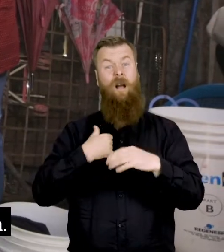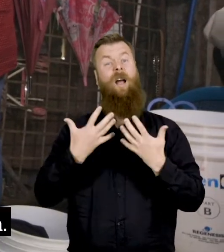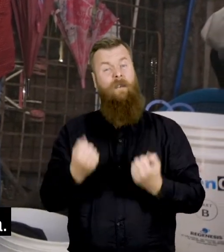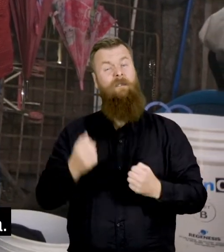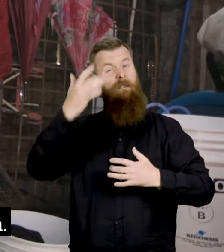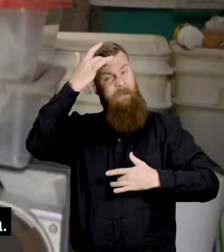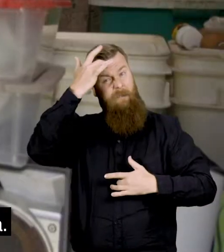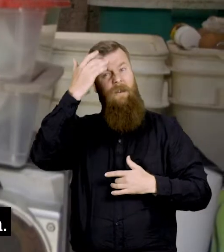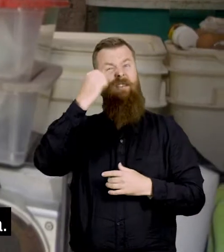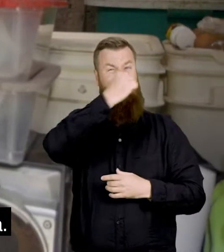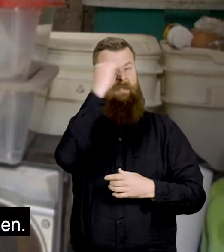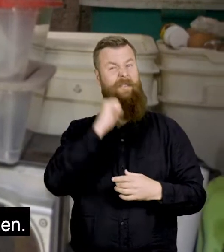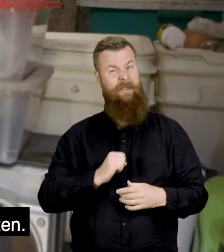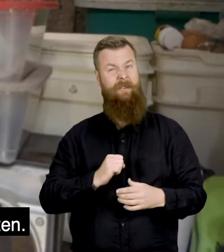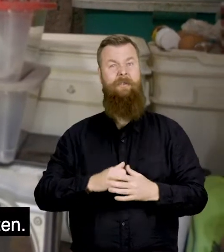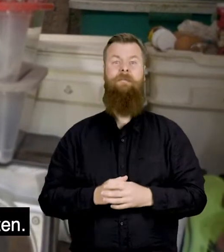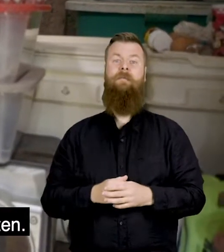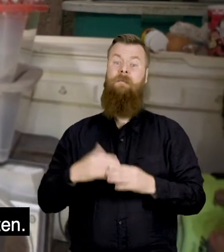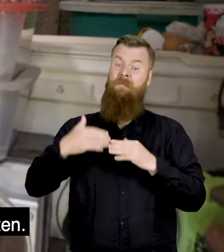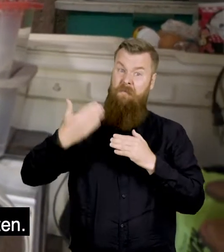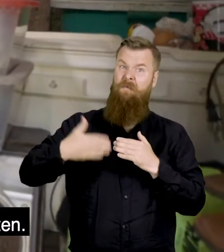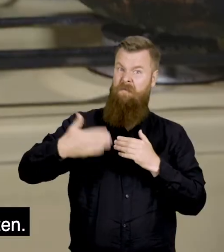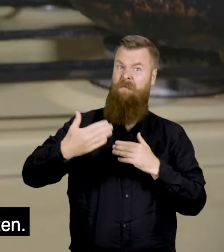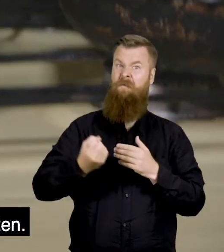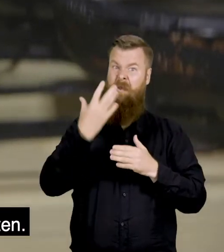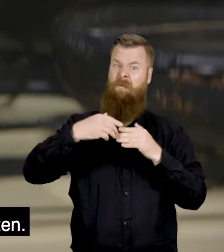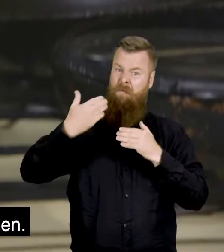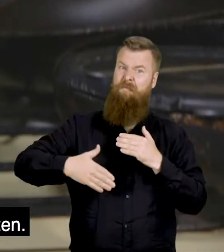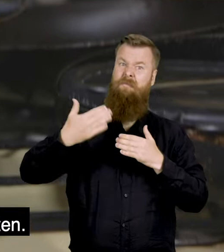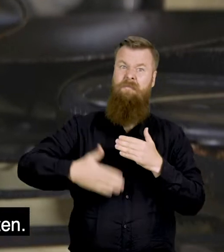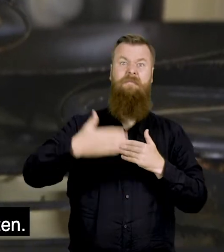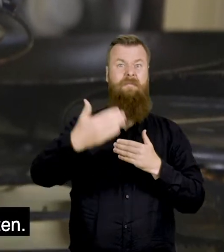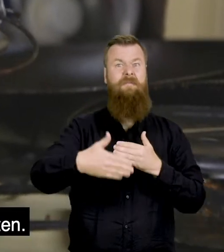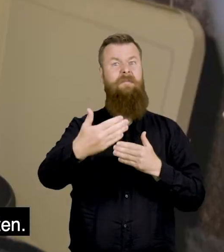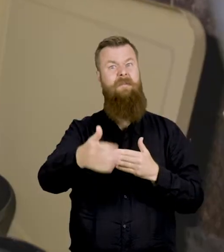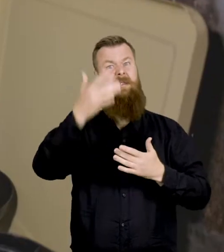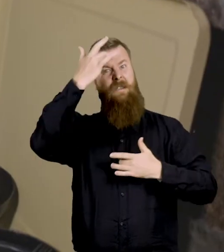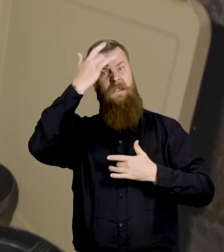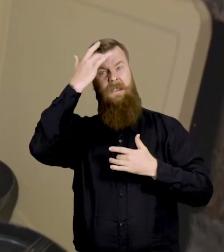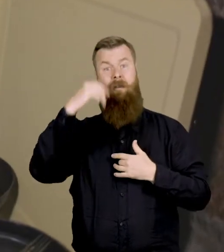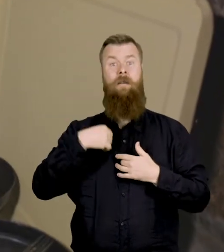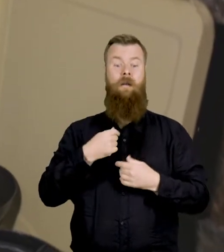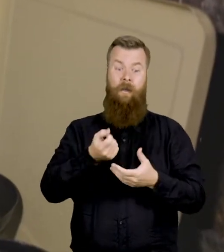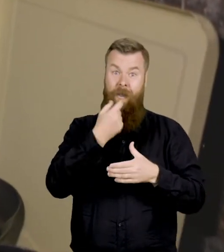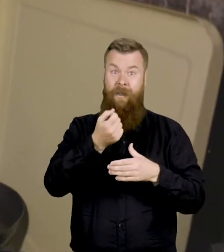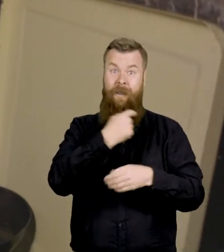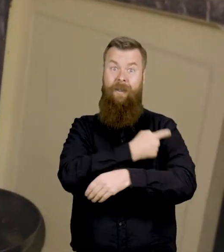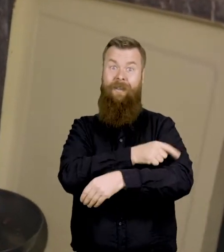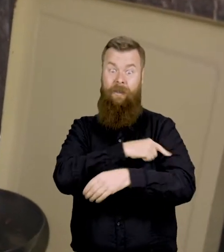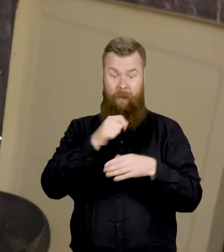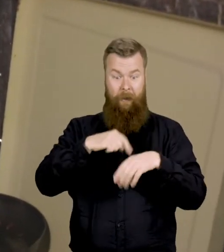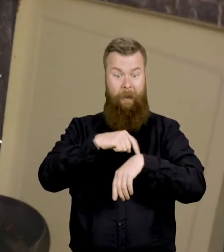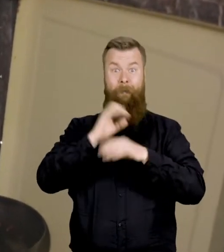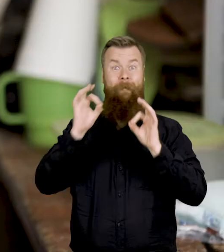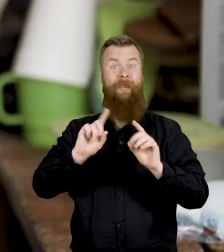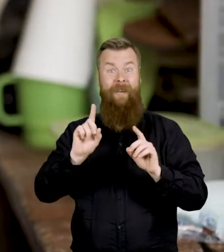called schizophrenia, and this is something that affects me very, very often. And when I don't have my medicine on